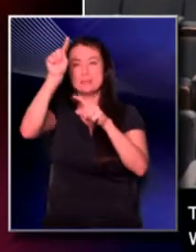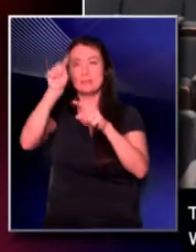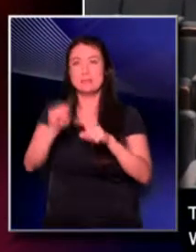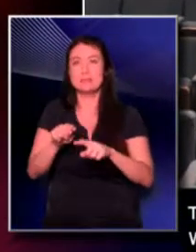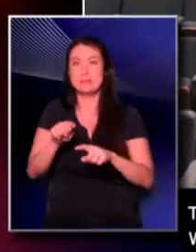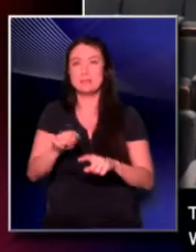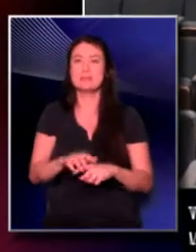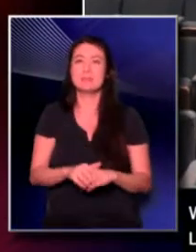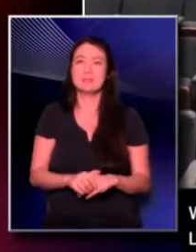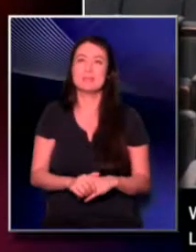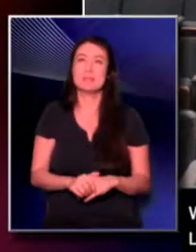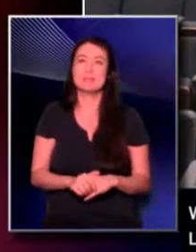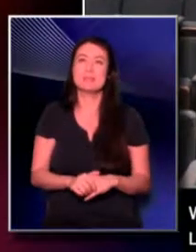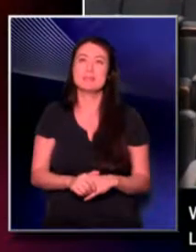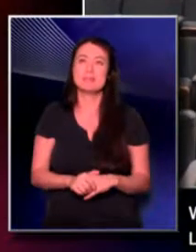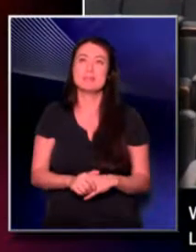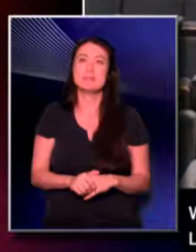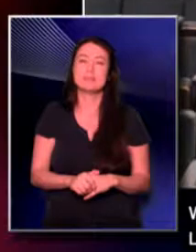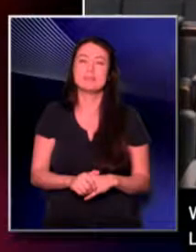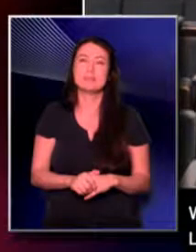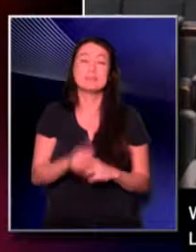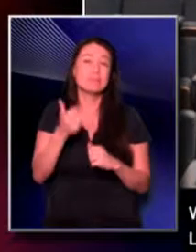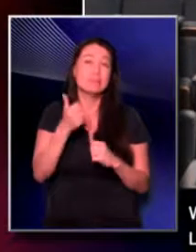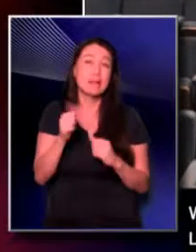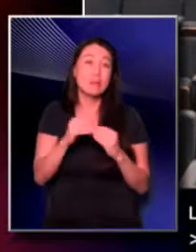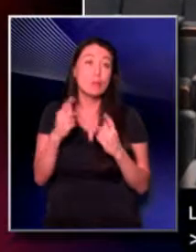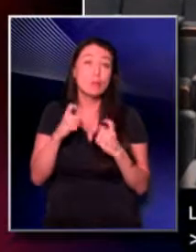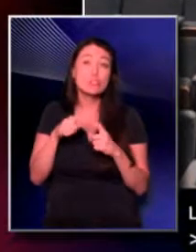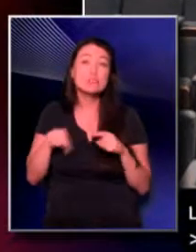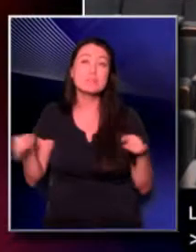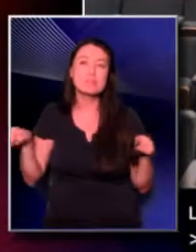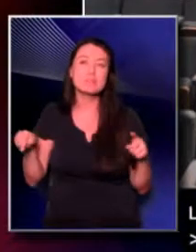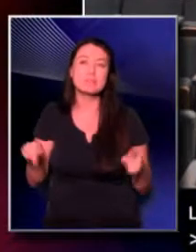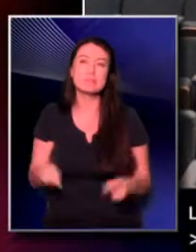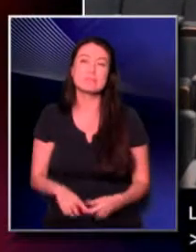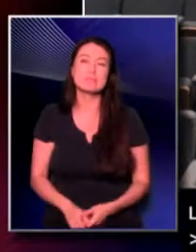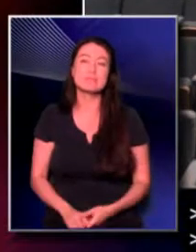very helpful. Any other questions?